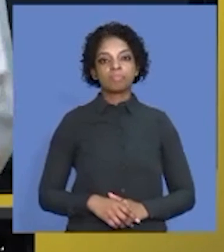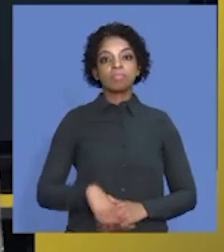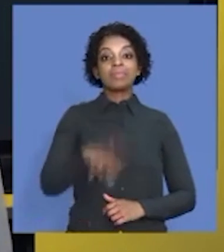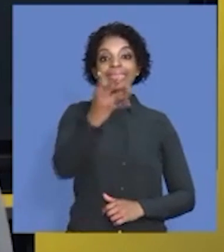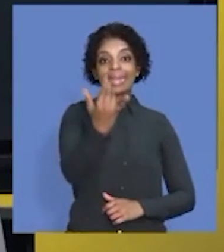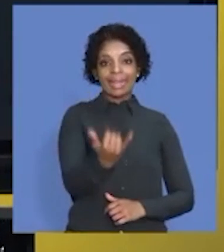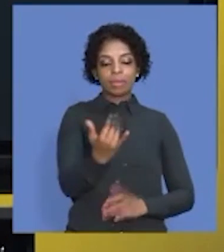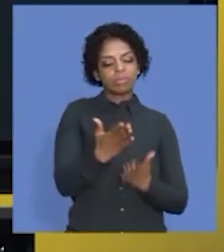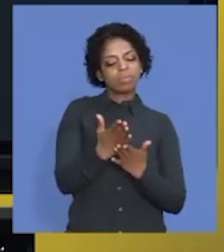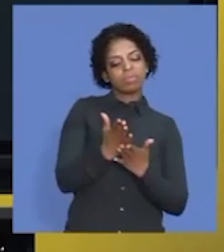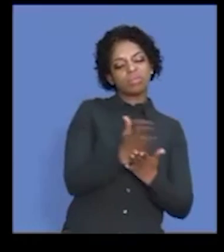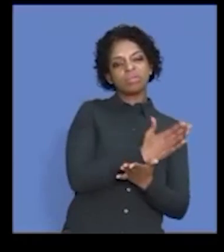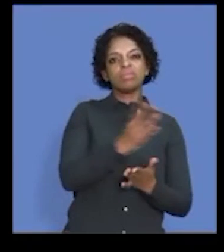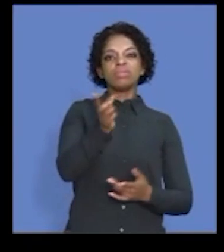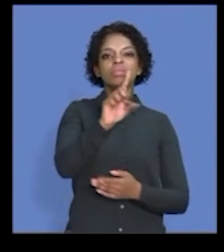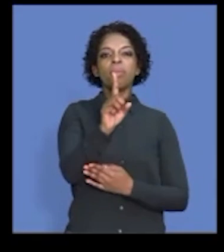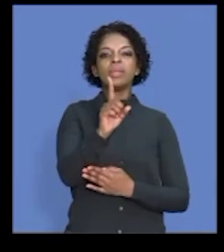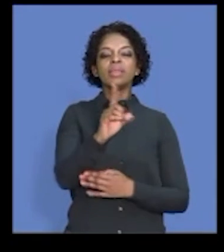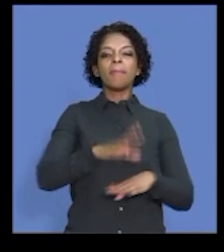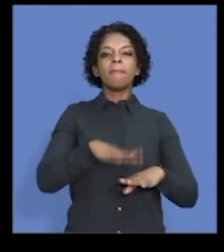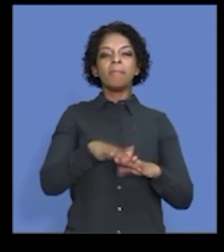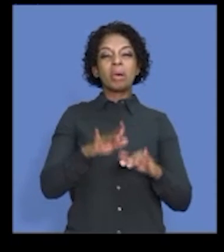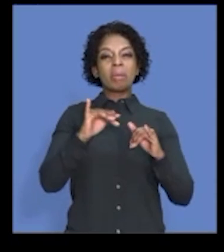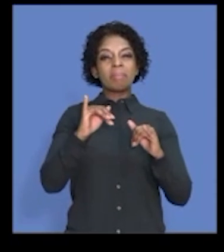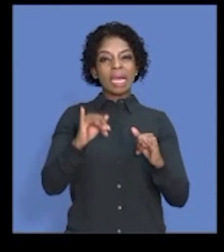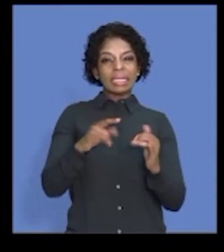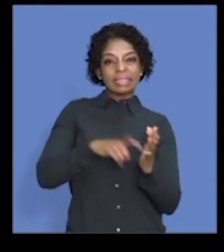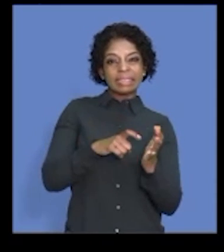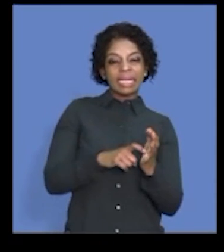off a further bad debt of